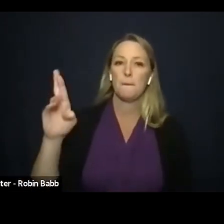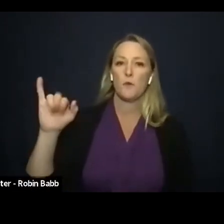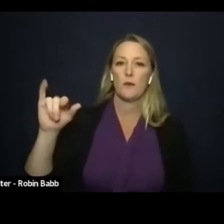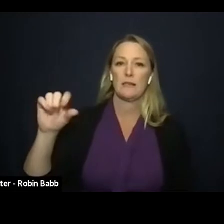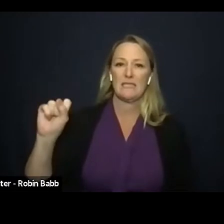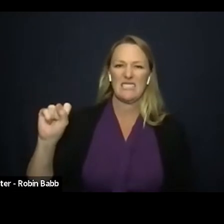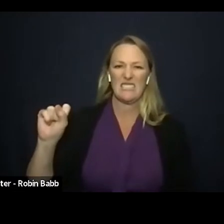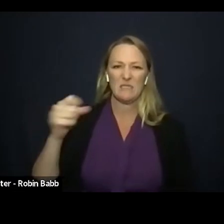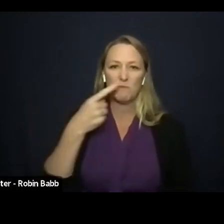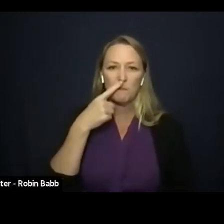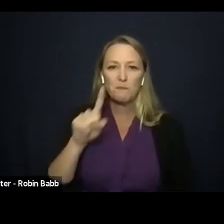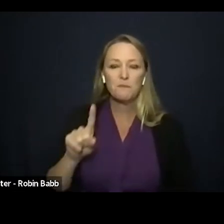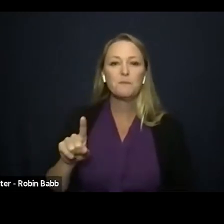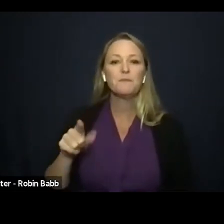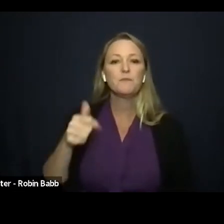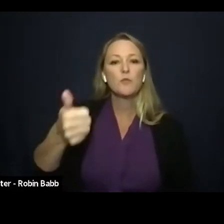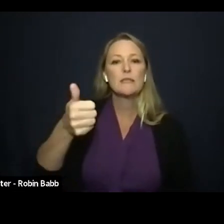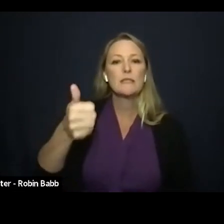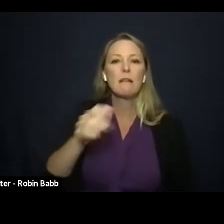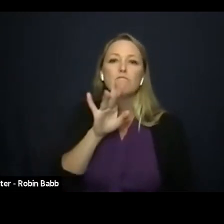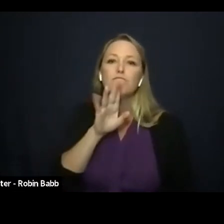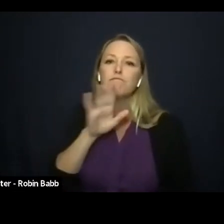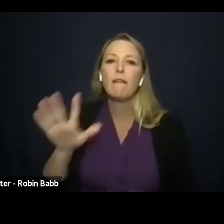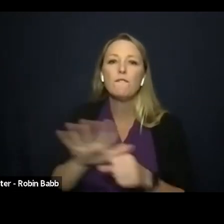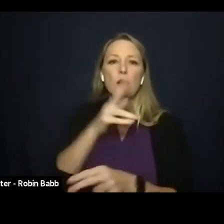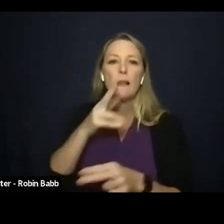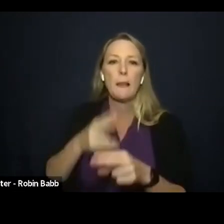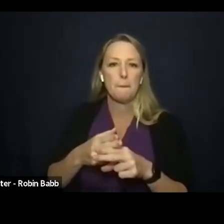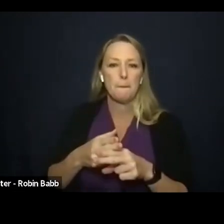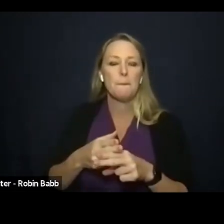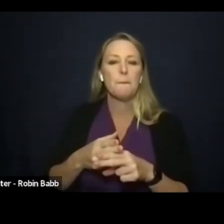if you can uh please state your full name